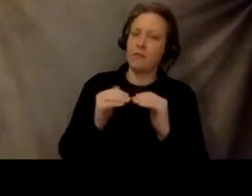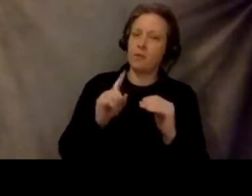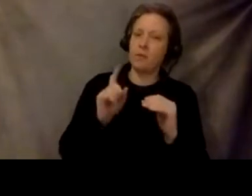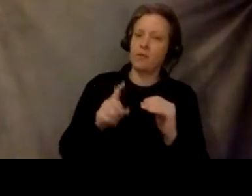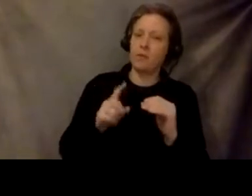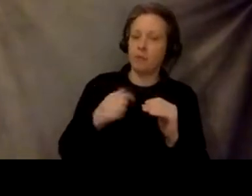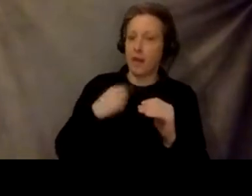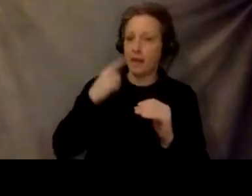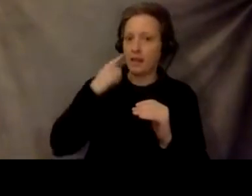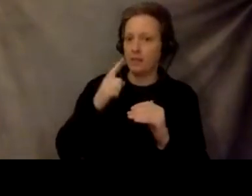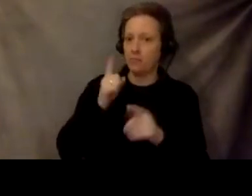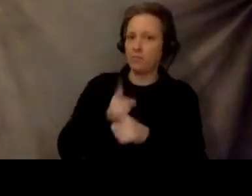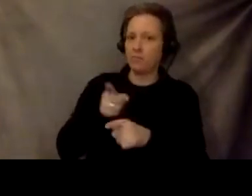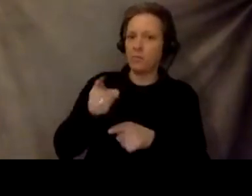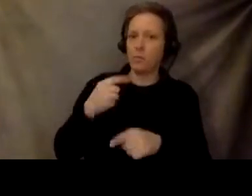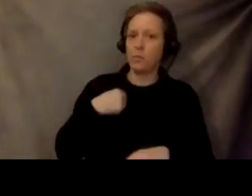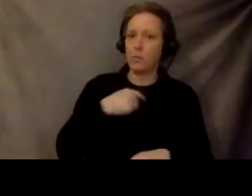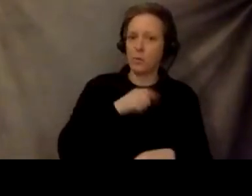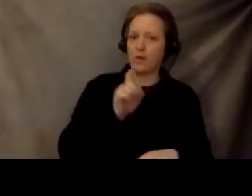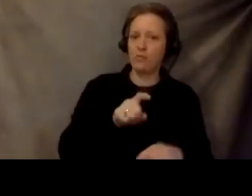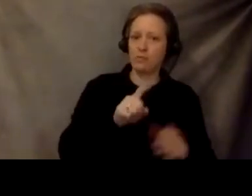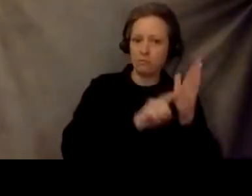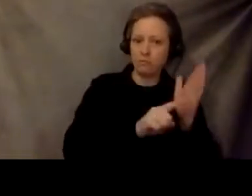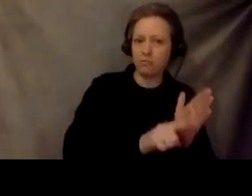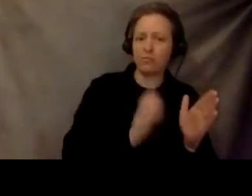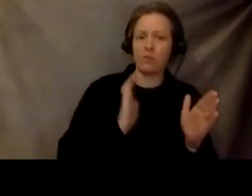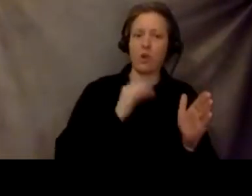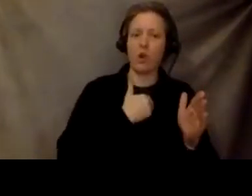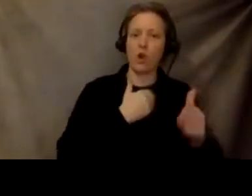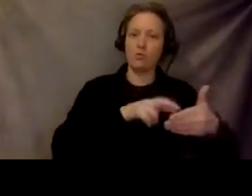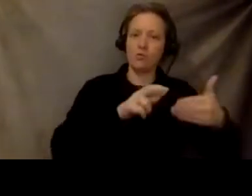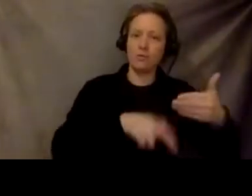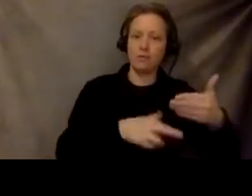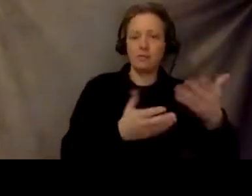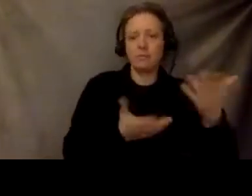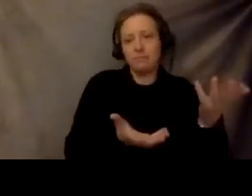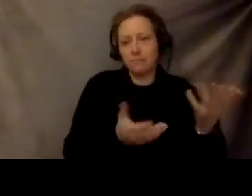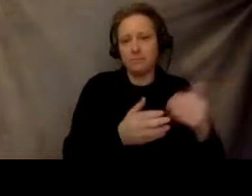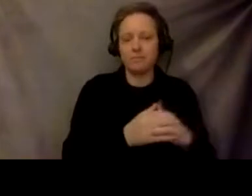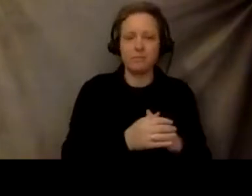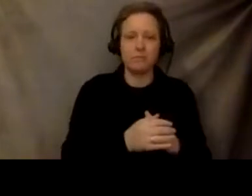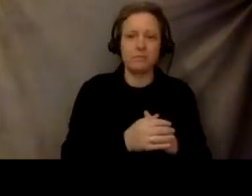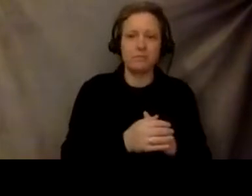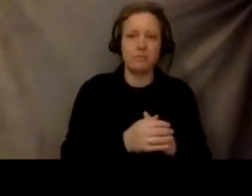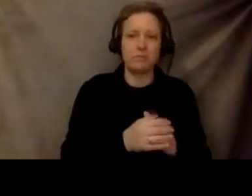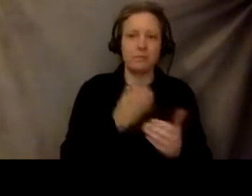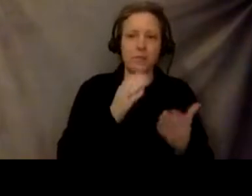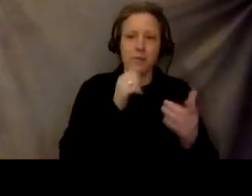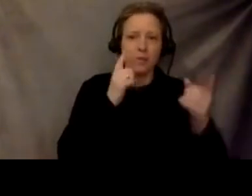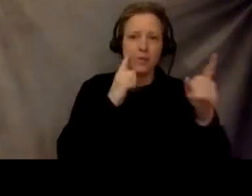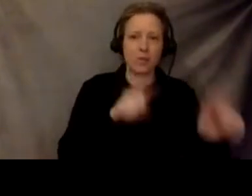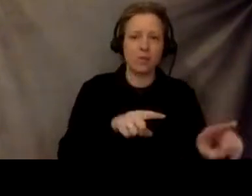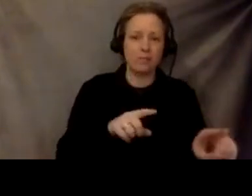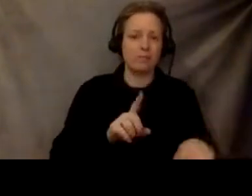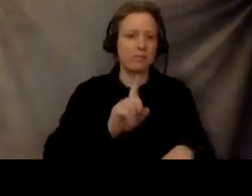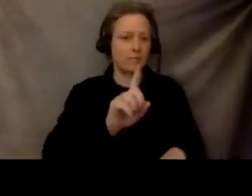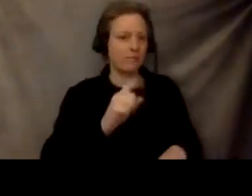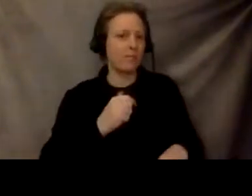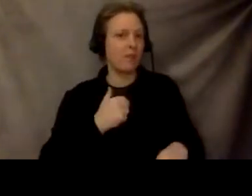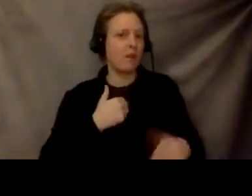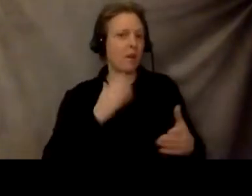that. Okay, well, I might leave this breakout room and go to another breakout room to raise that question with other